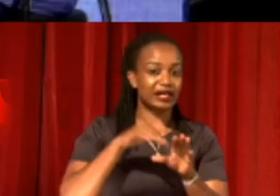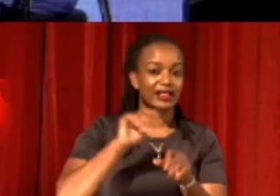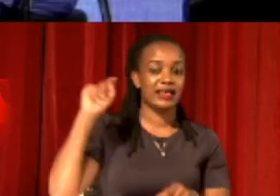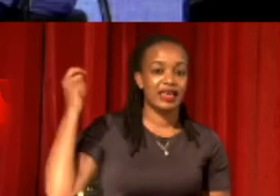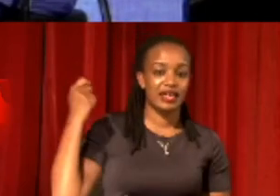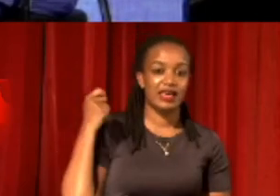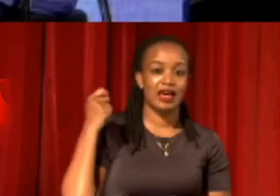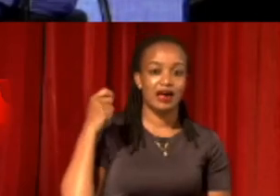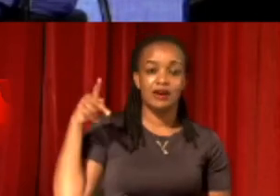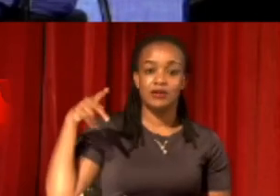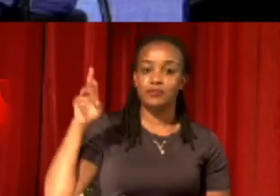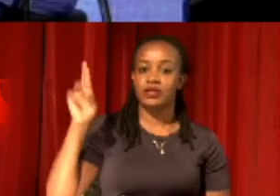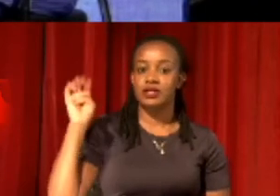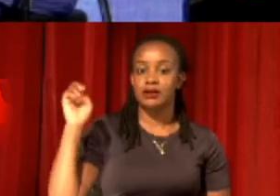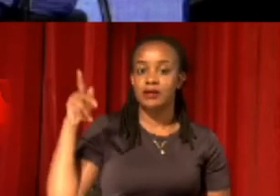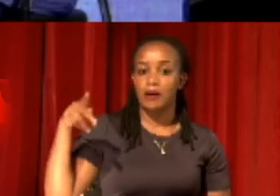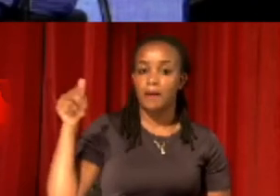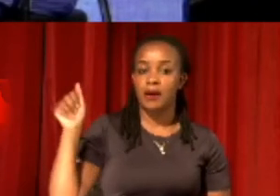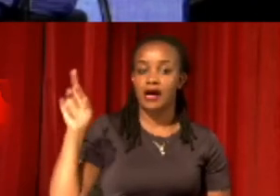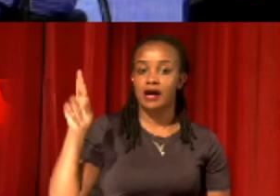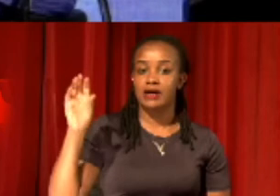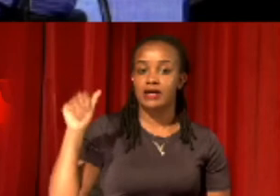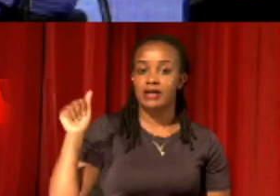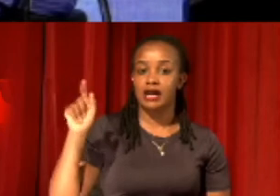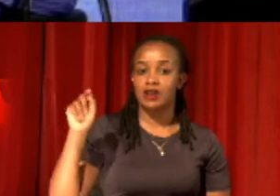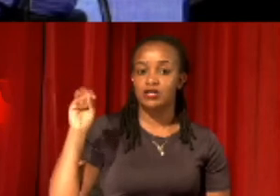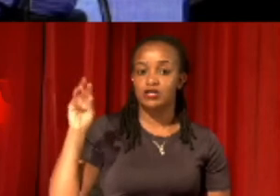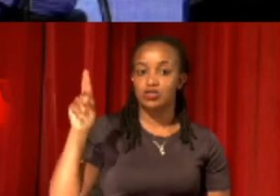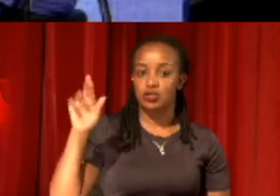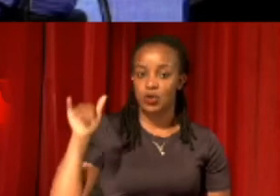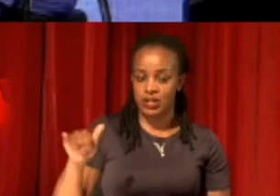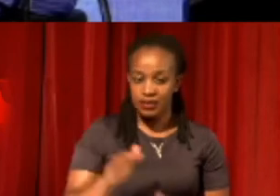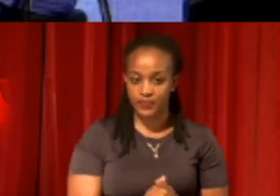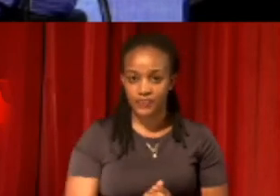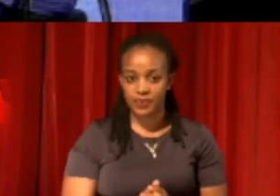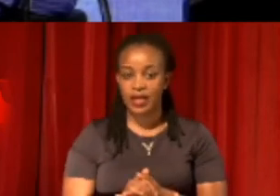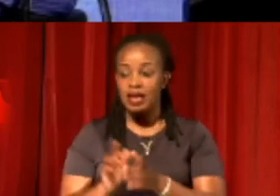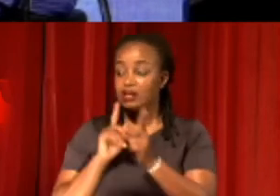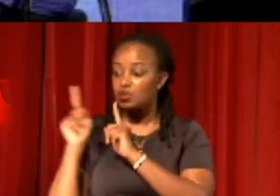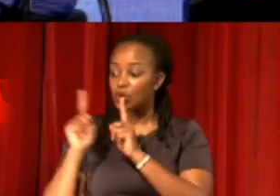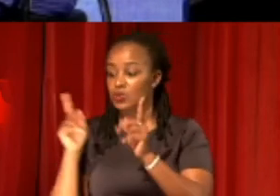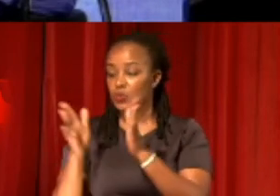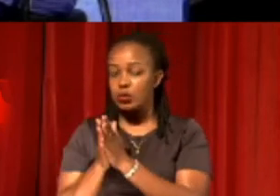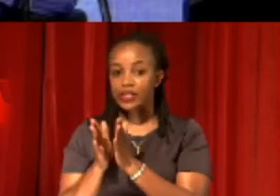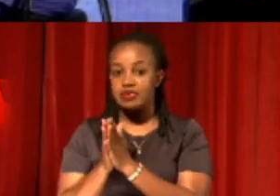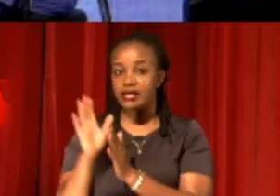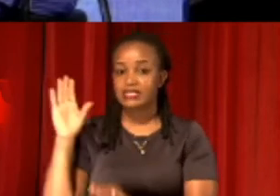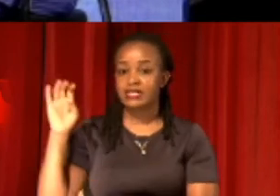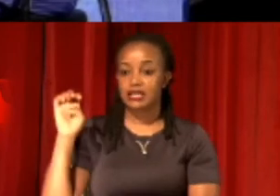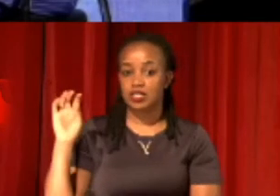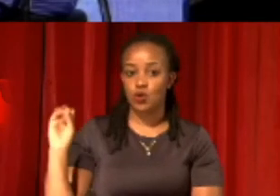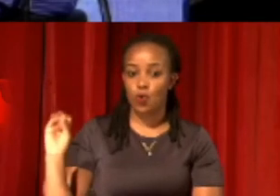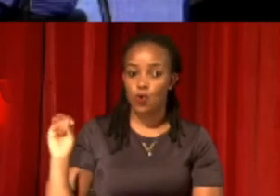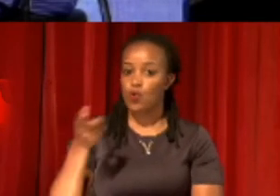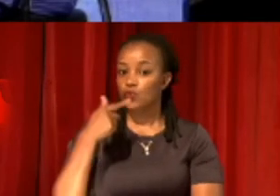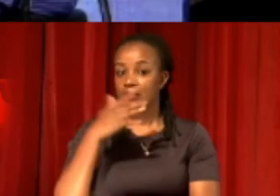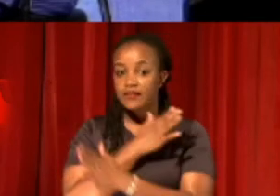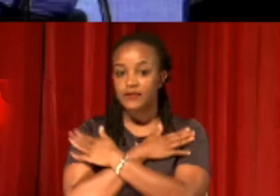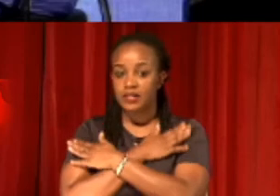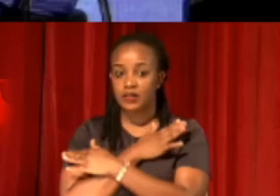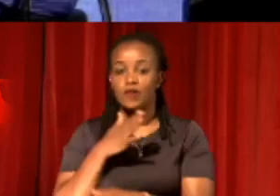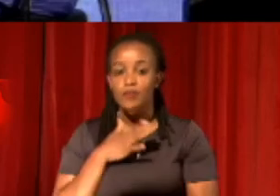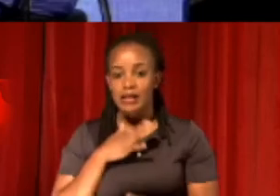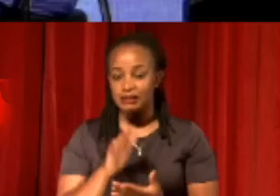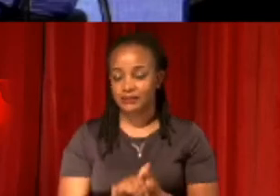talking to you know the CEO just not too long ago who mm-hmm. Is an old friend of mine. So you have